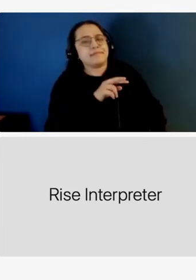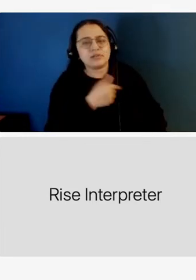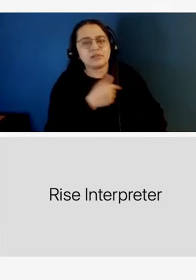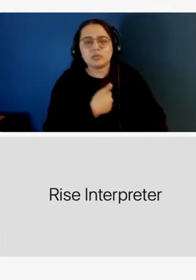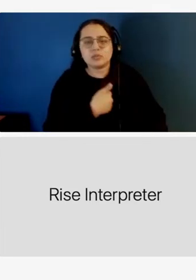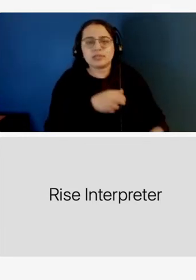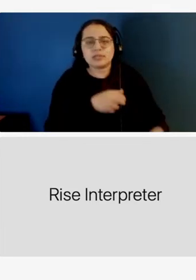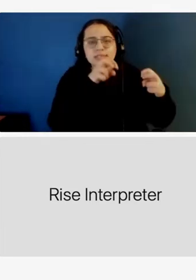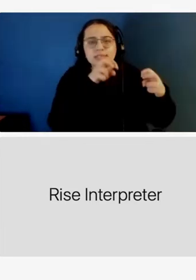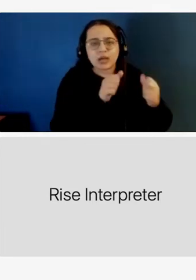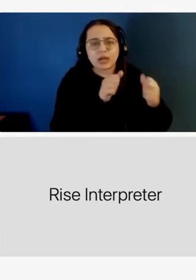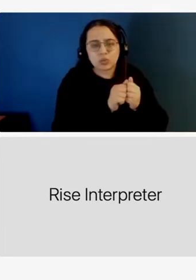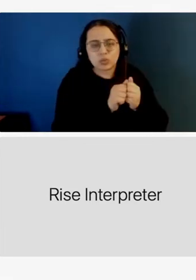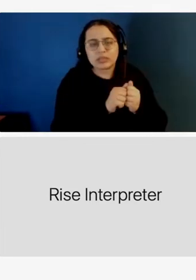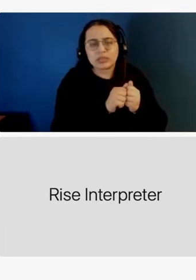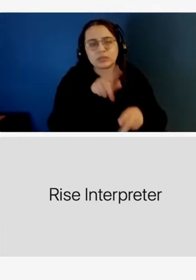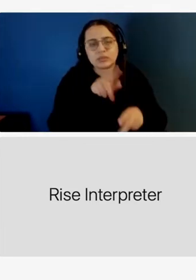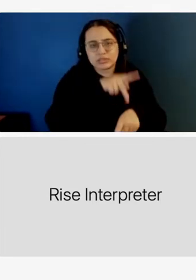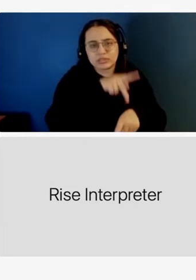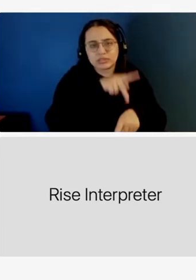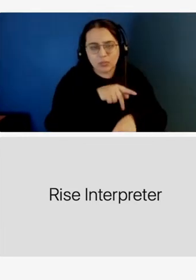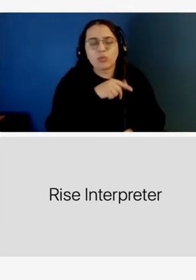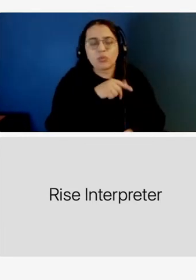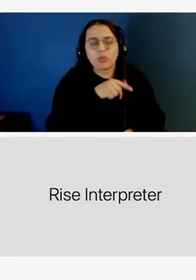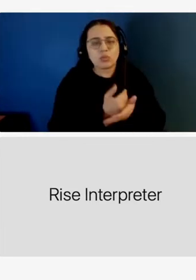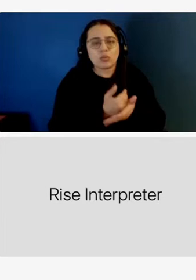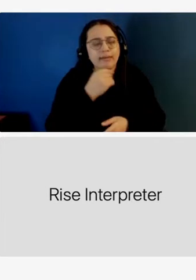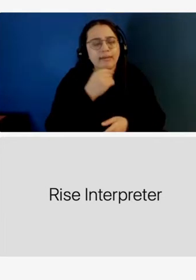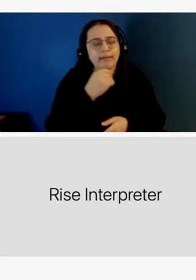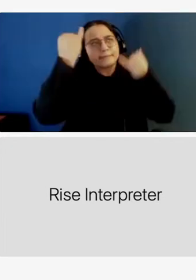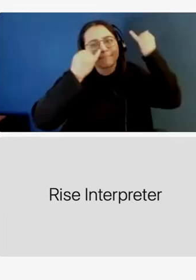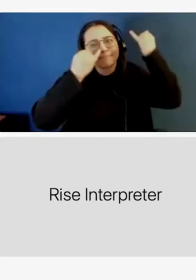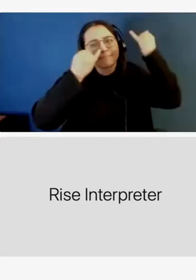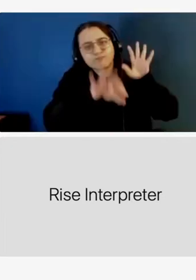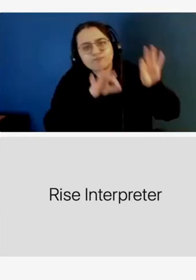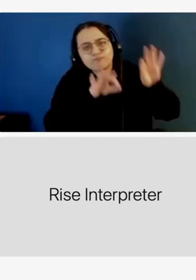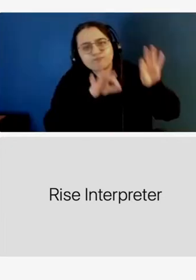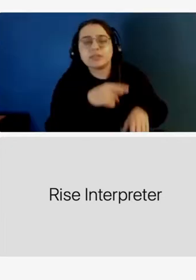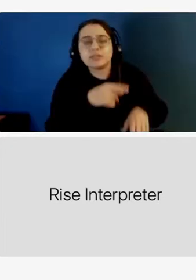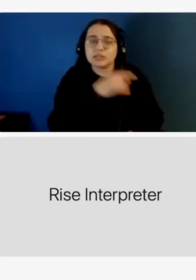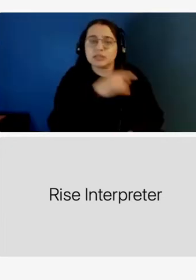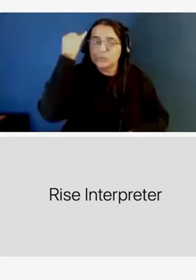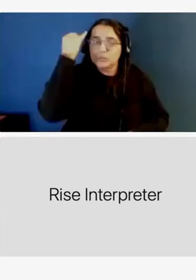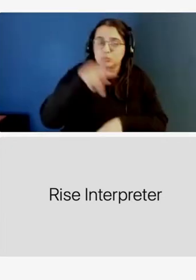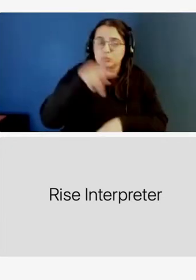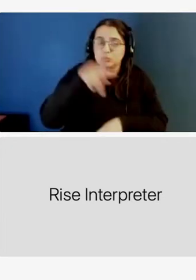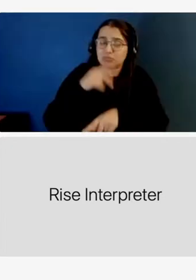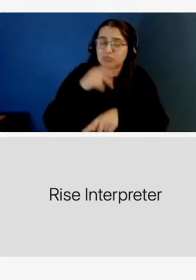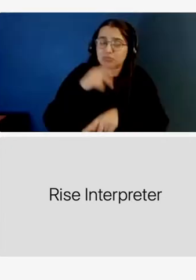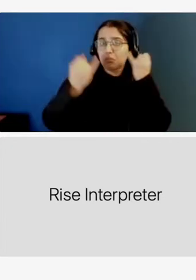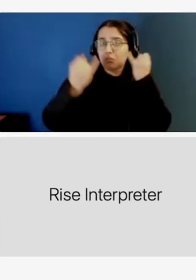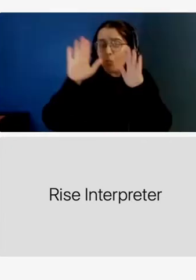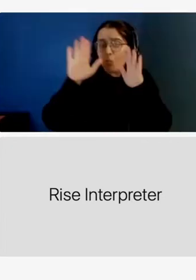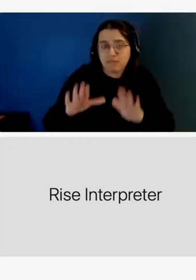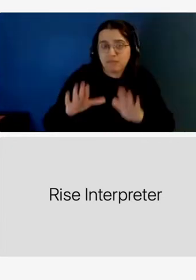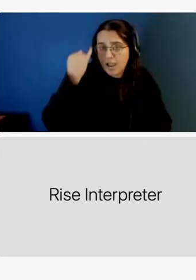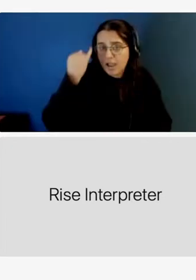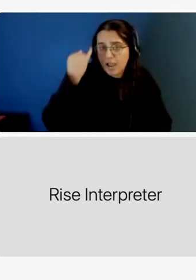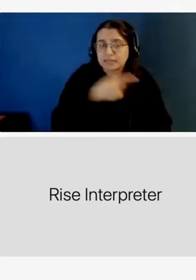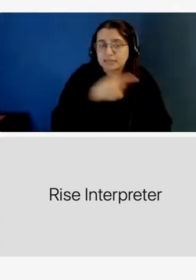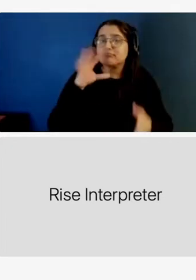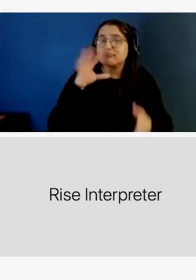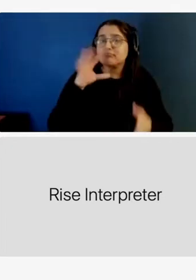up with some ideas. And Principal Neighbors came up with a wonderful idea. He spoke about, since he's new